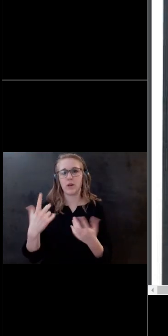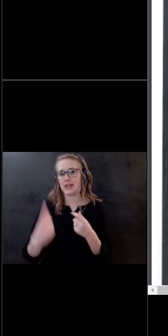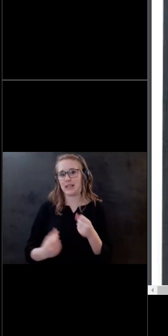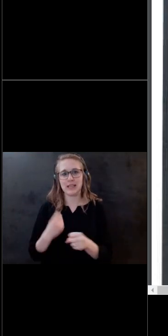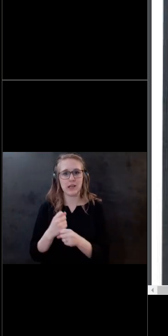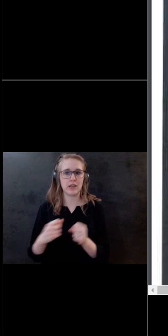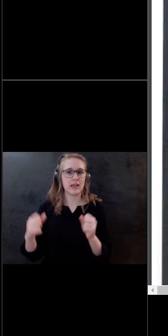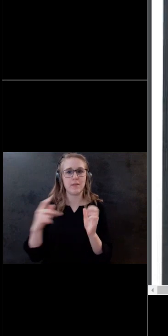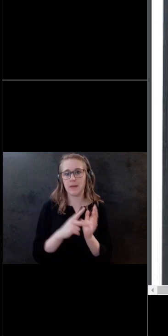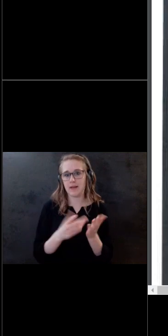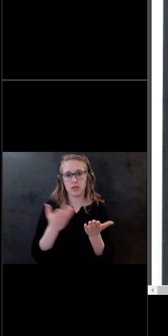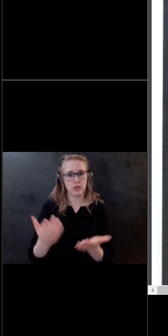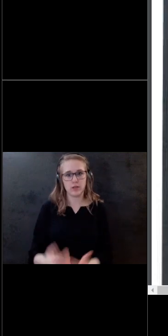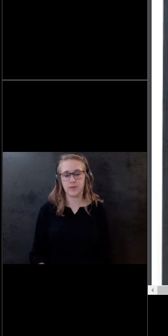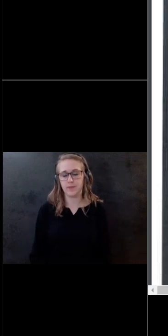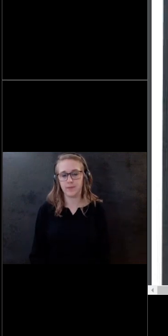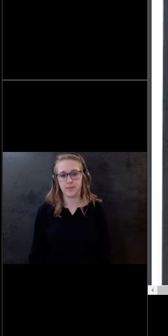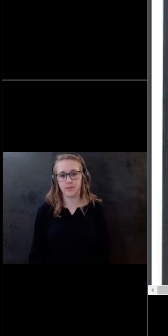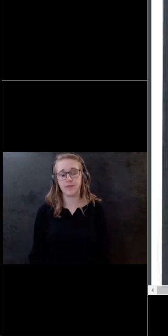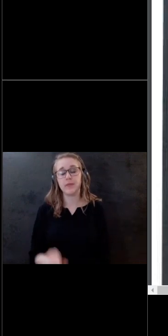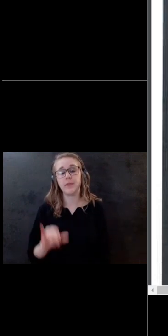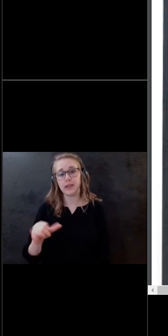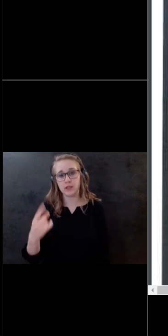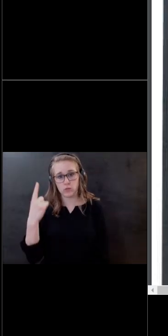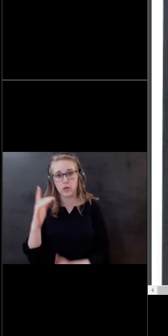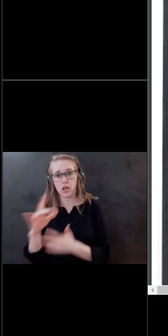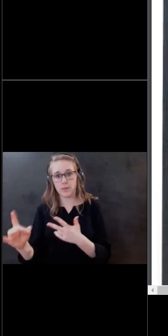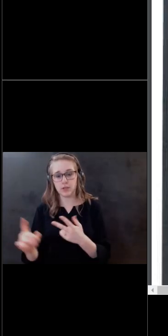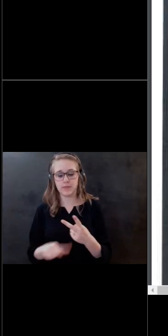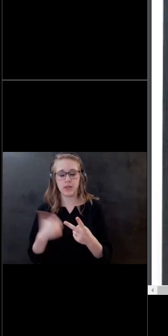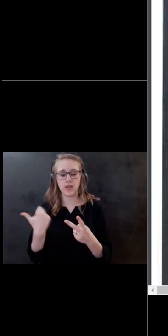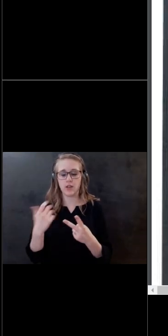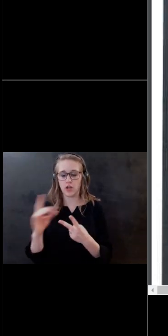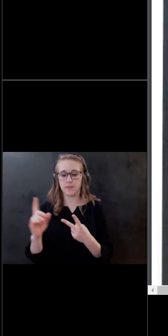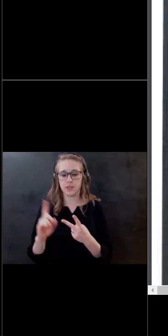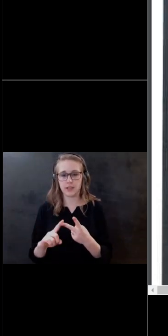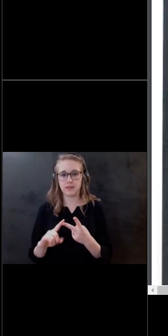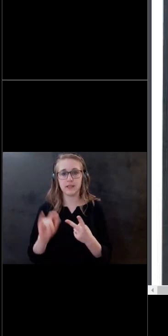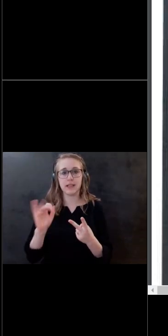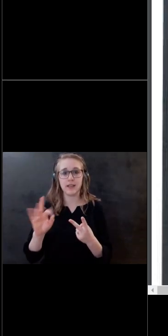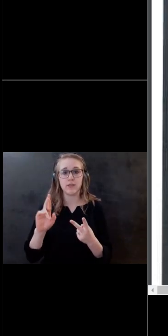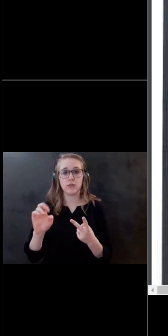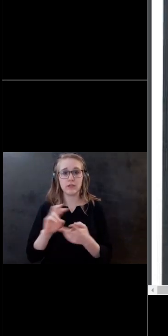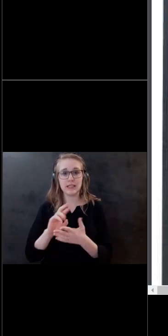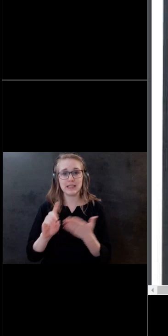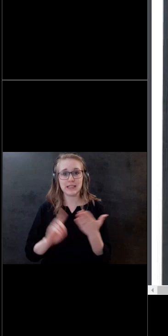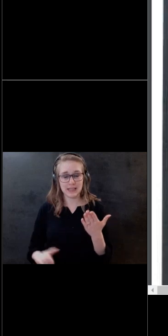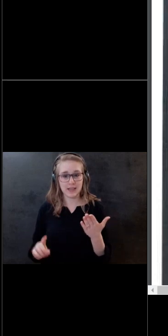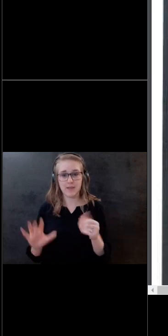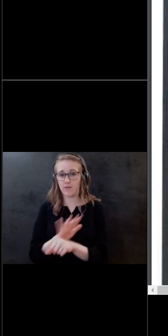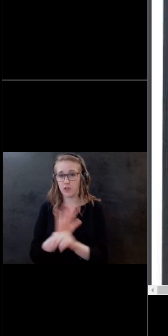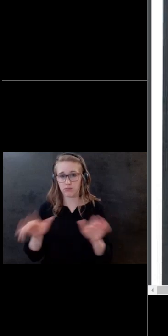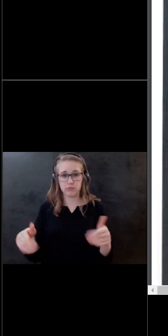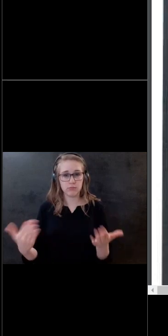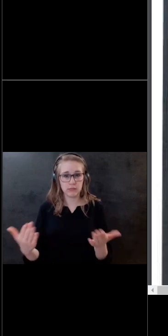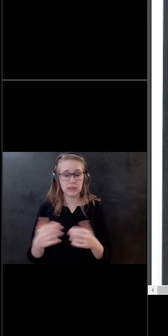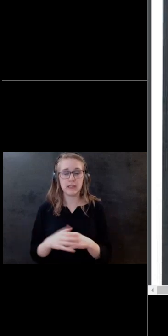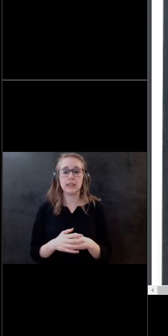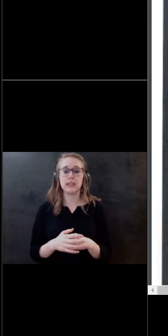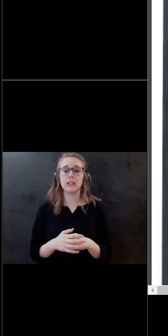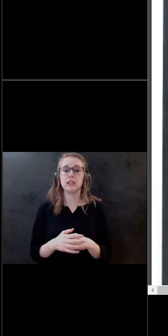you. That's one option. Another option is if we do redesign in order to get out of the